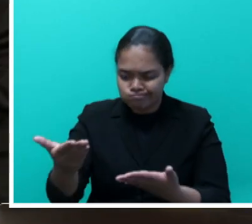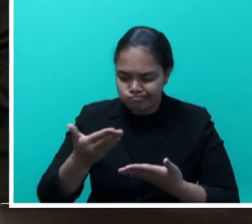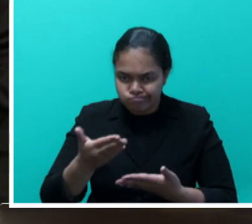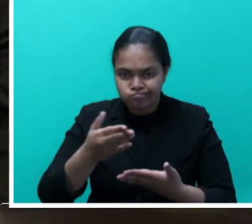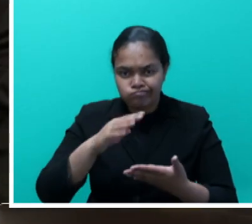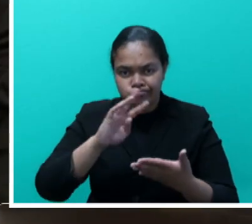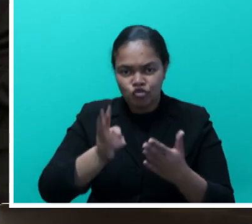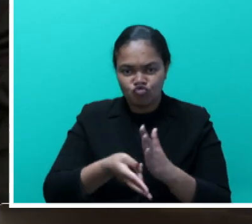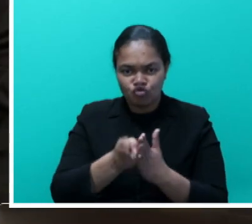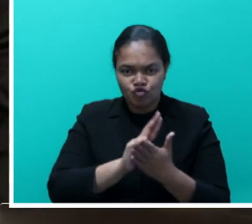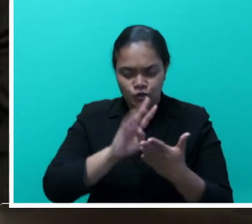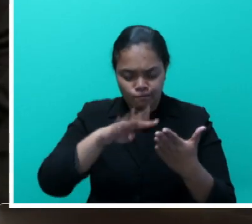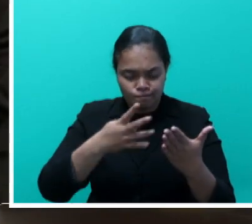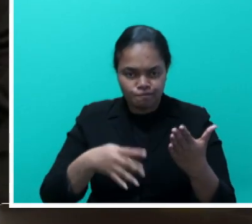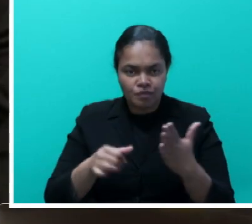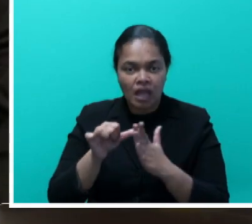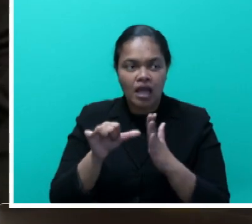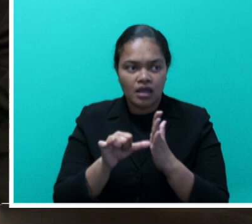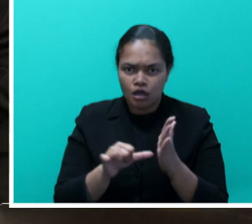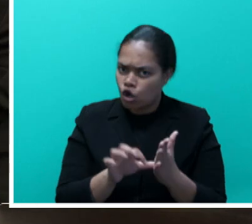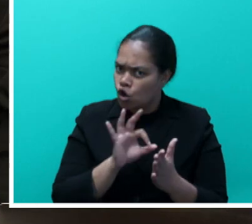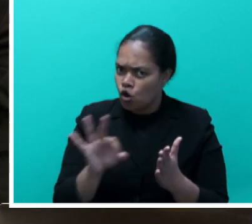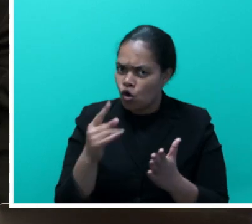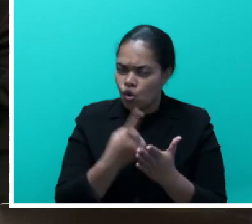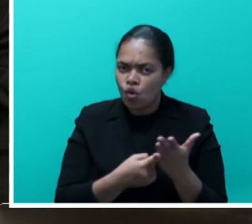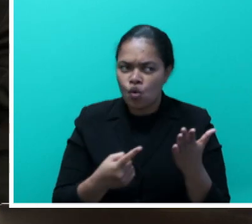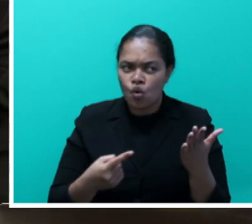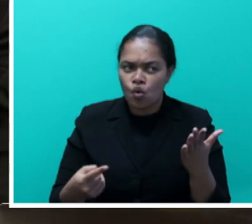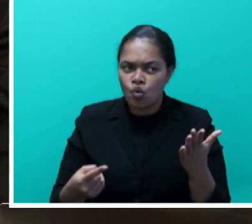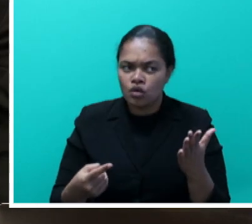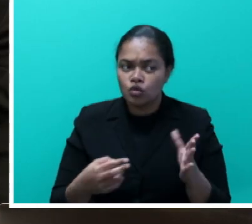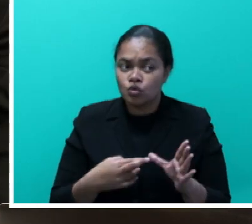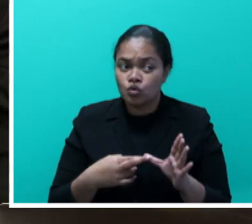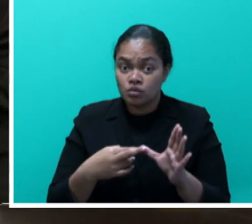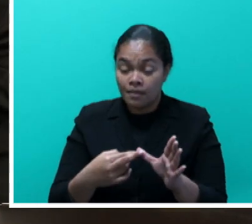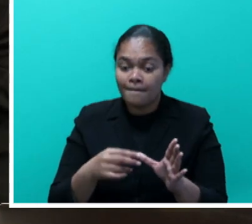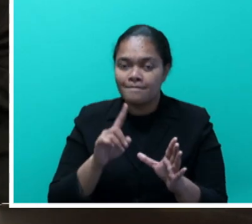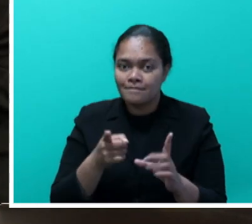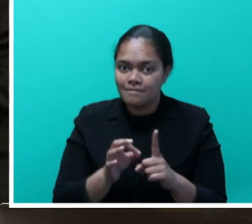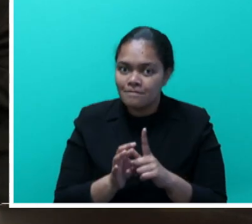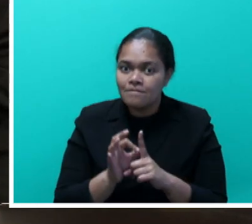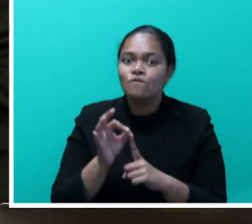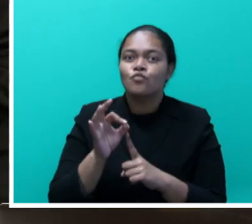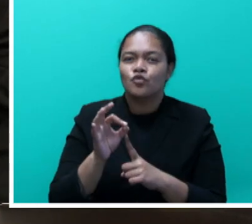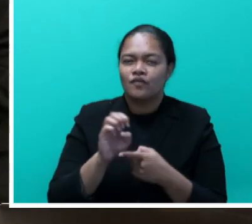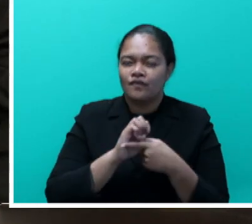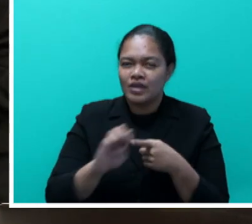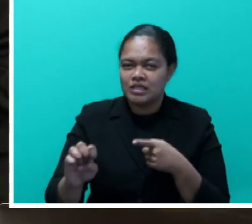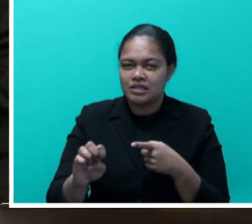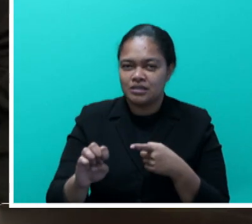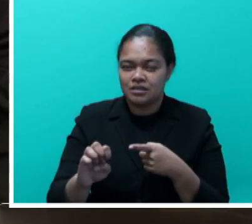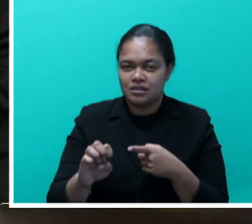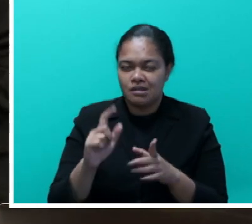Itaukei Affairs Act not only to respond to improve the efficiency and